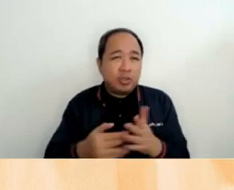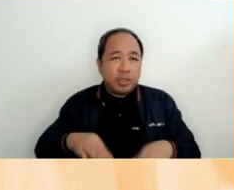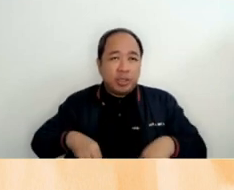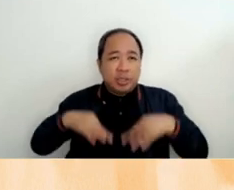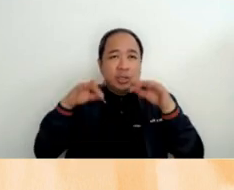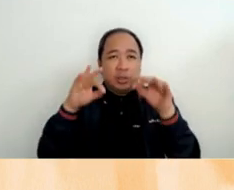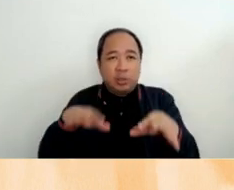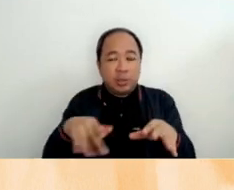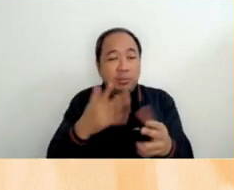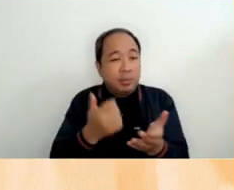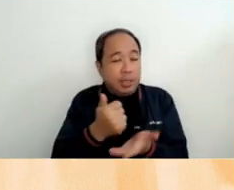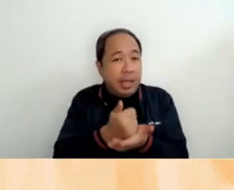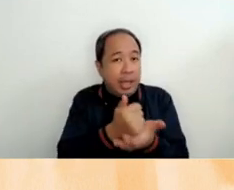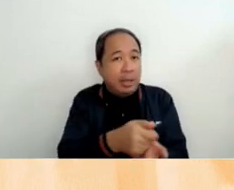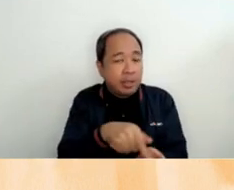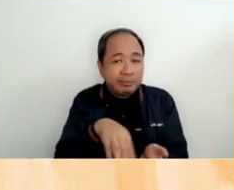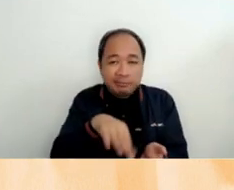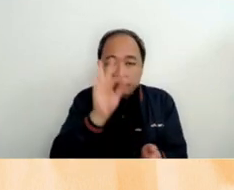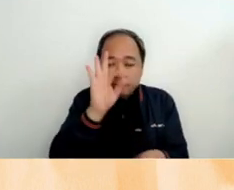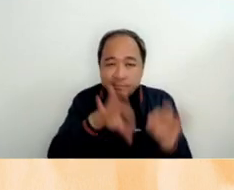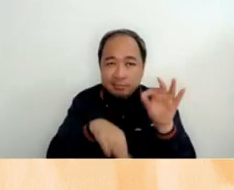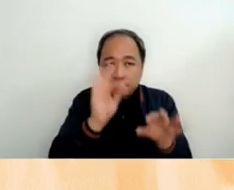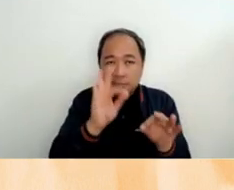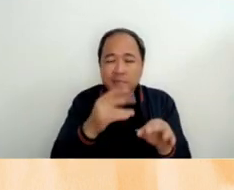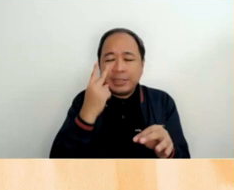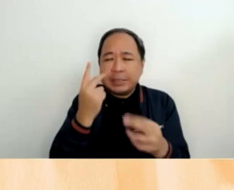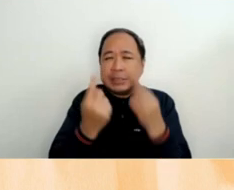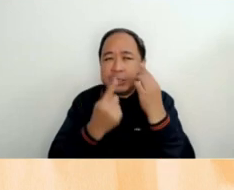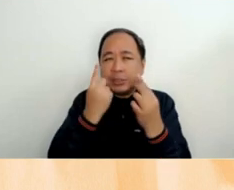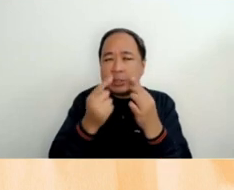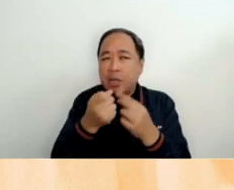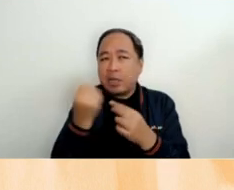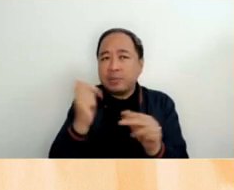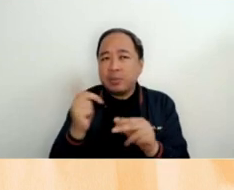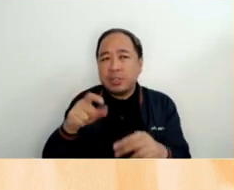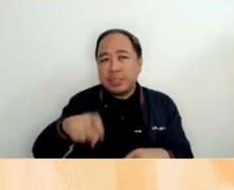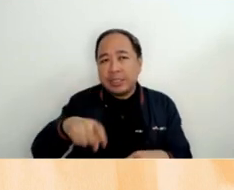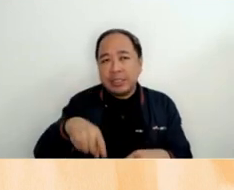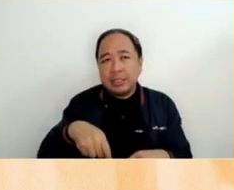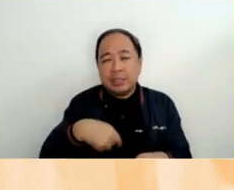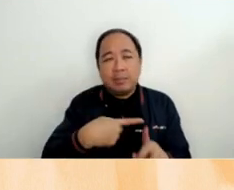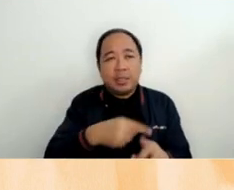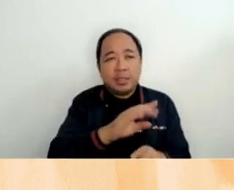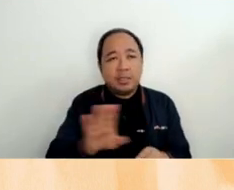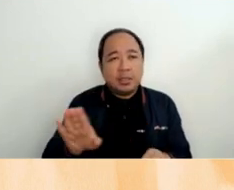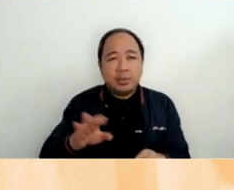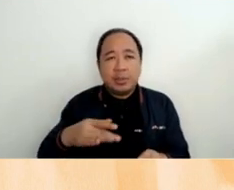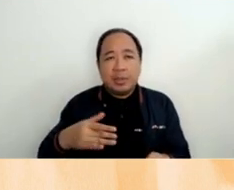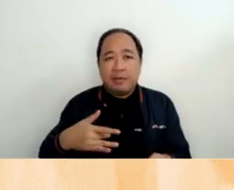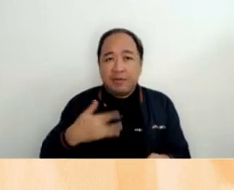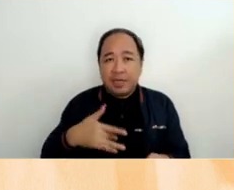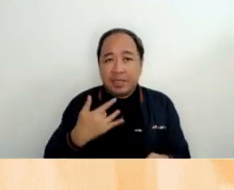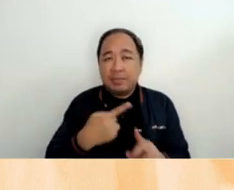them identify and consider other people's needs and feelings and emphasizing